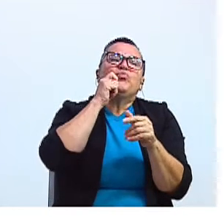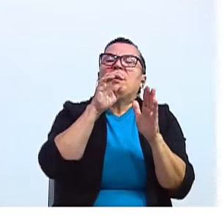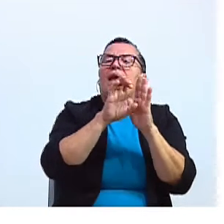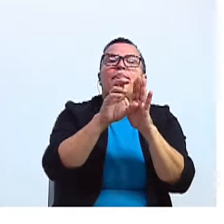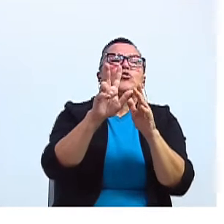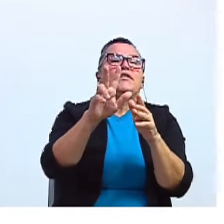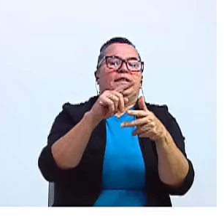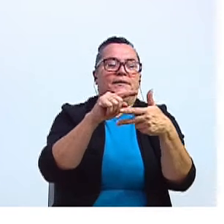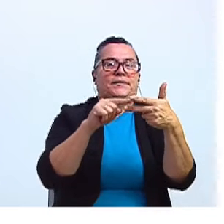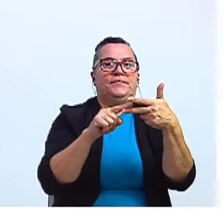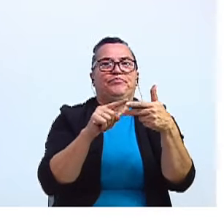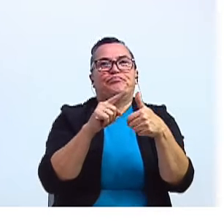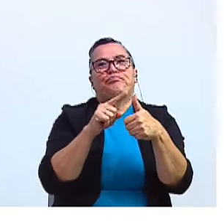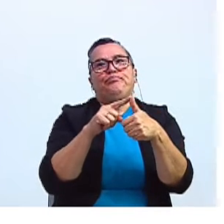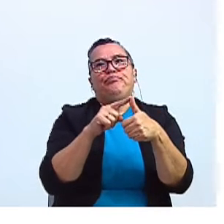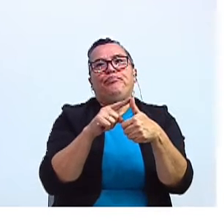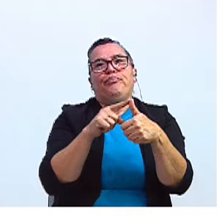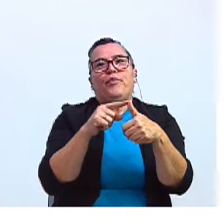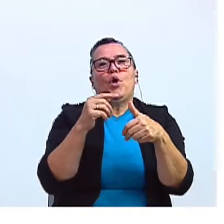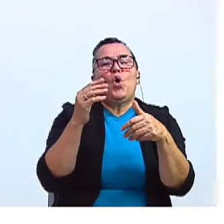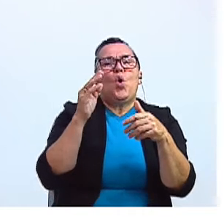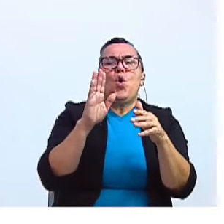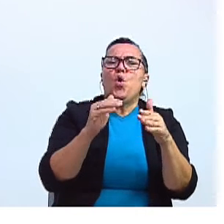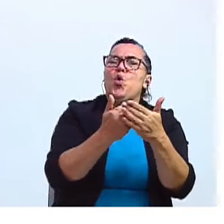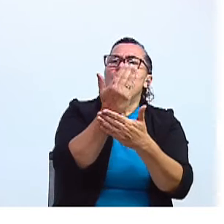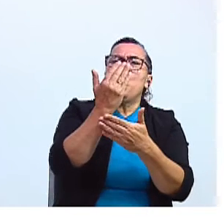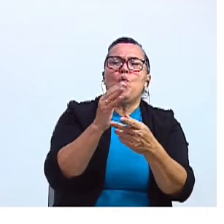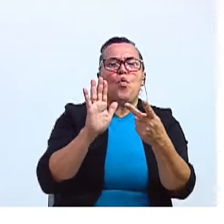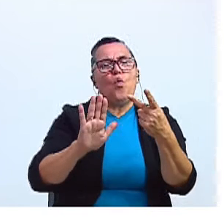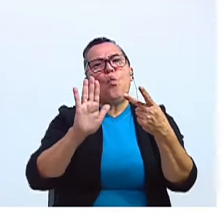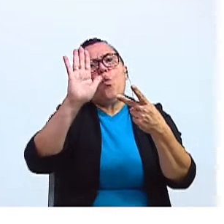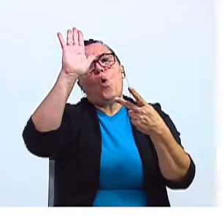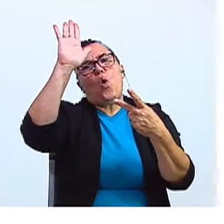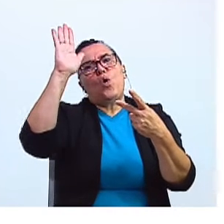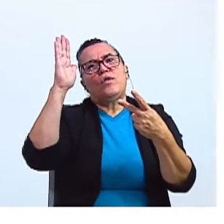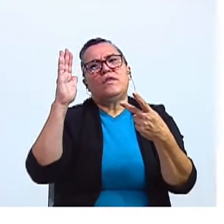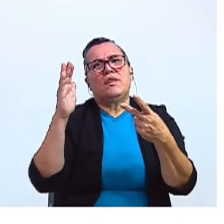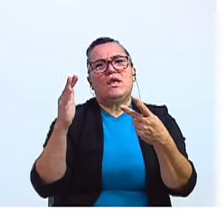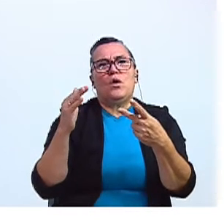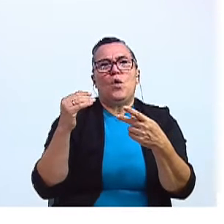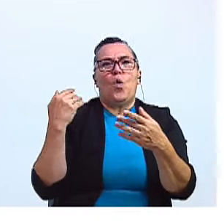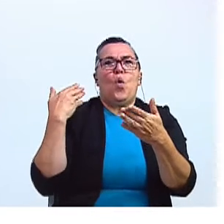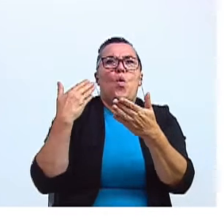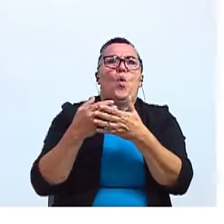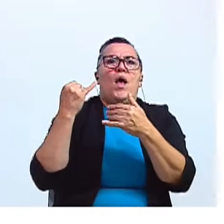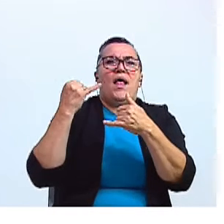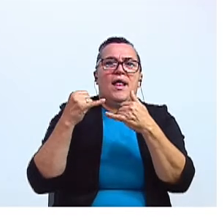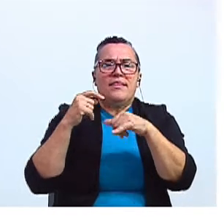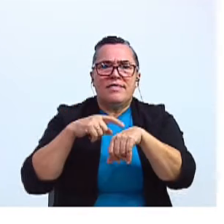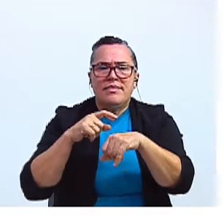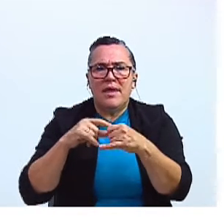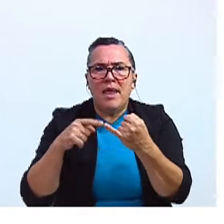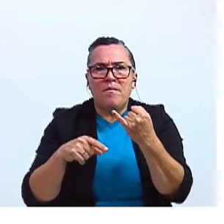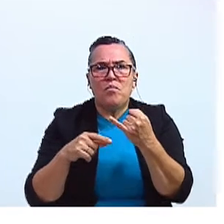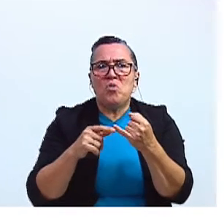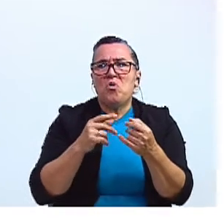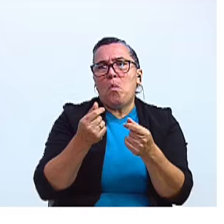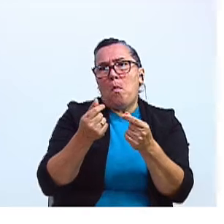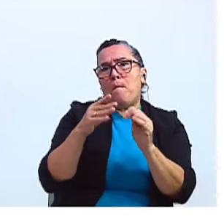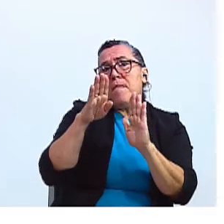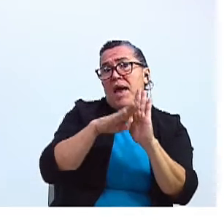example, new, wonderful, cutting edge, time-saving, inexpensive,